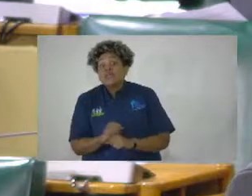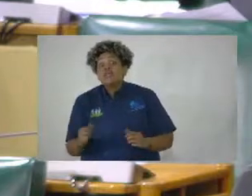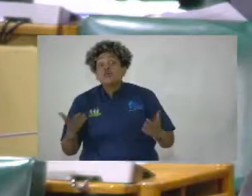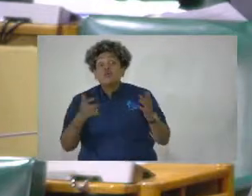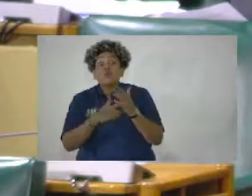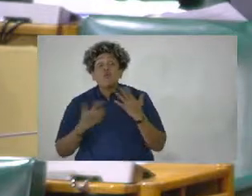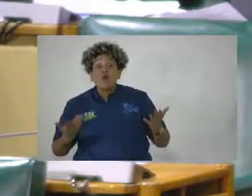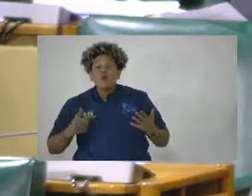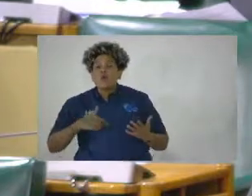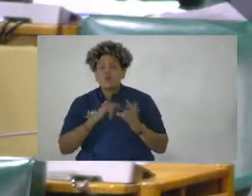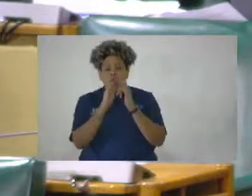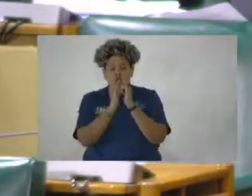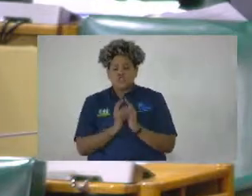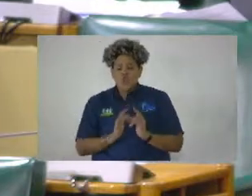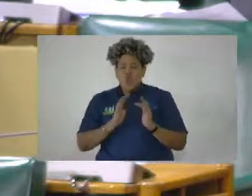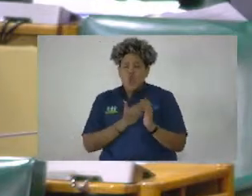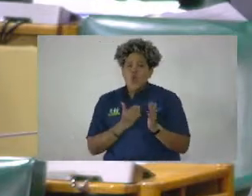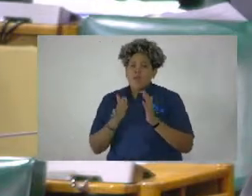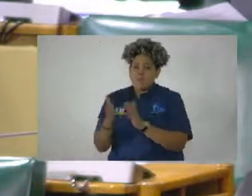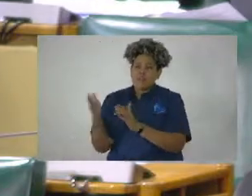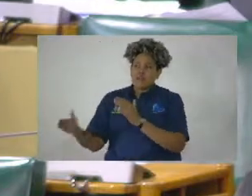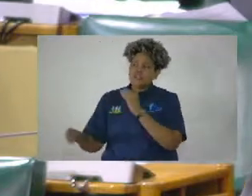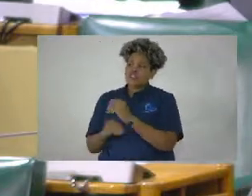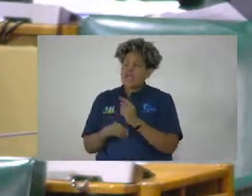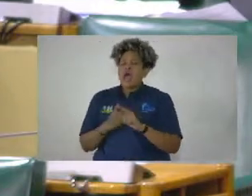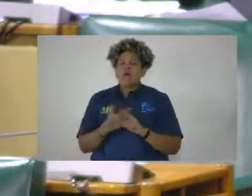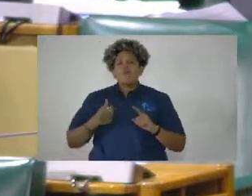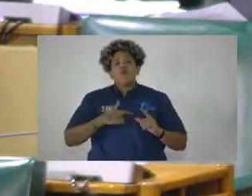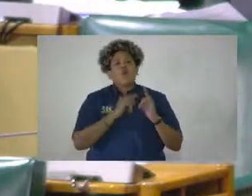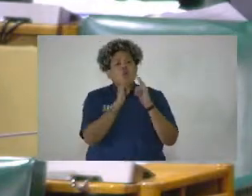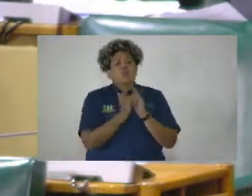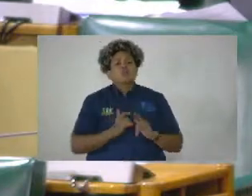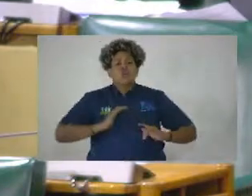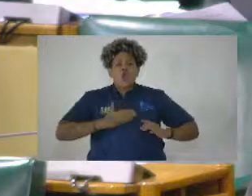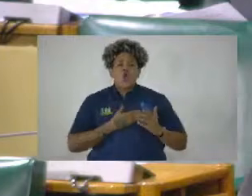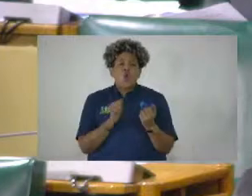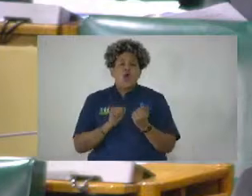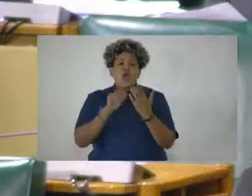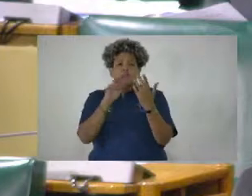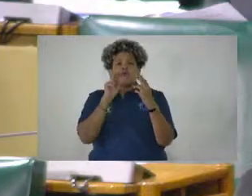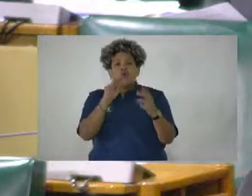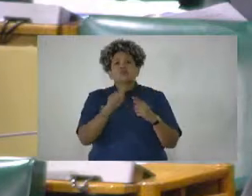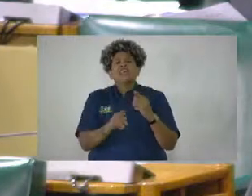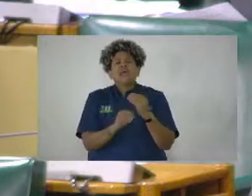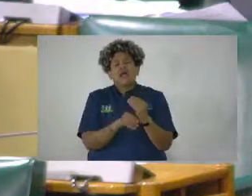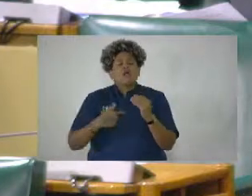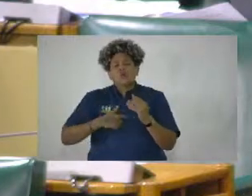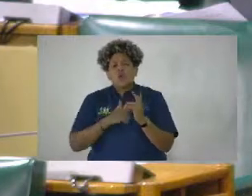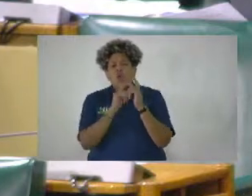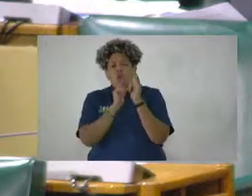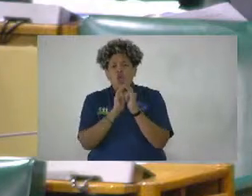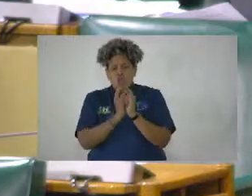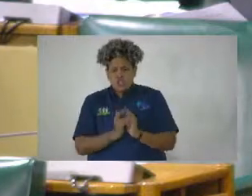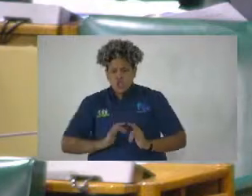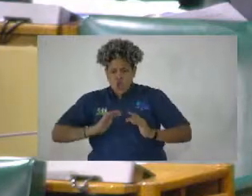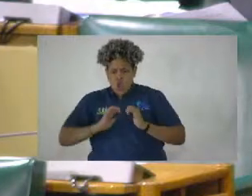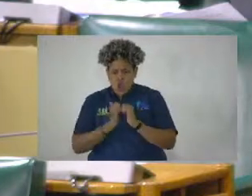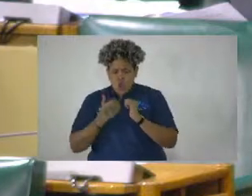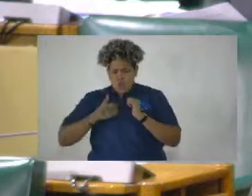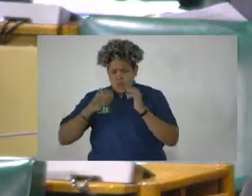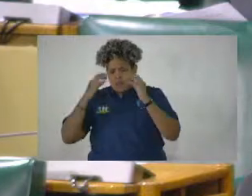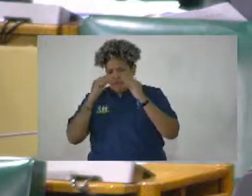is that we adjust our methodology, we adjust our approach, we adjust how we construct